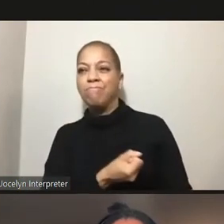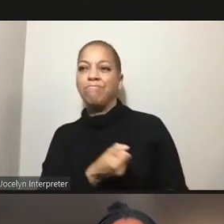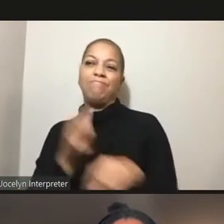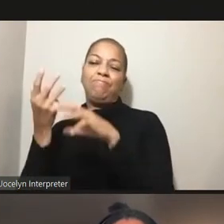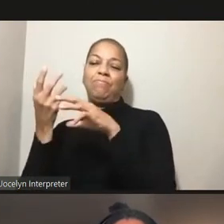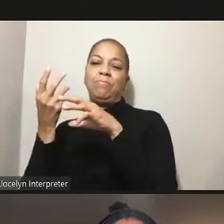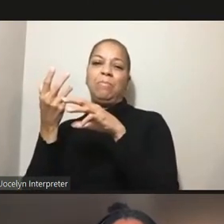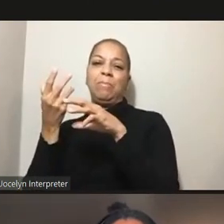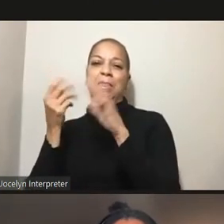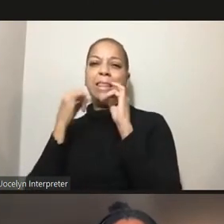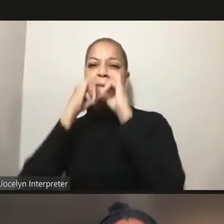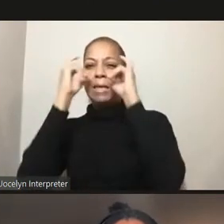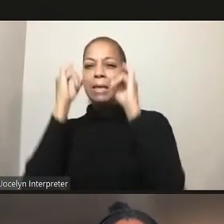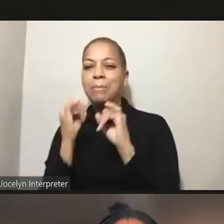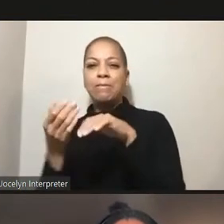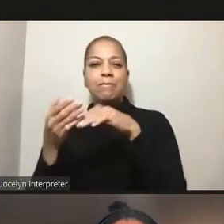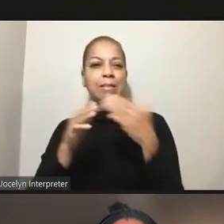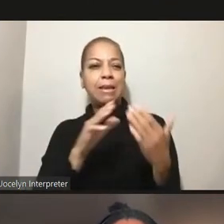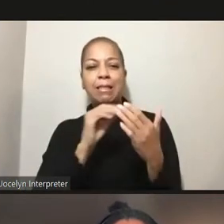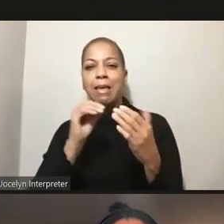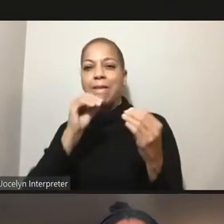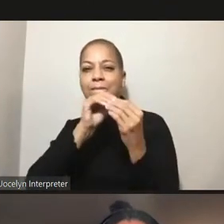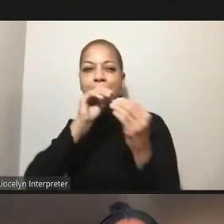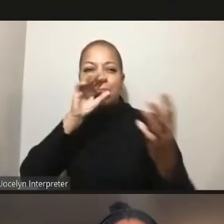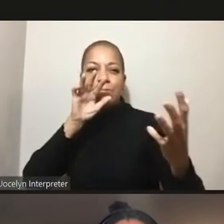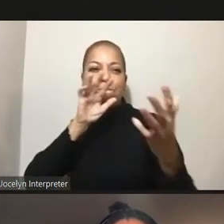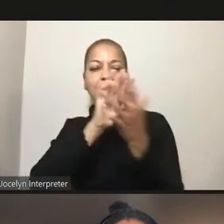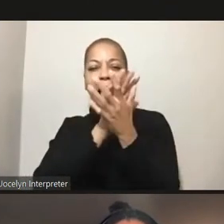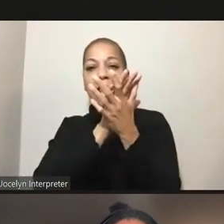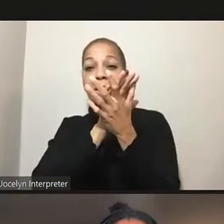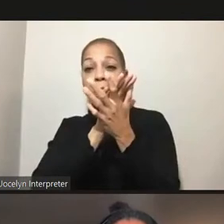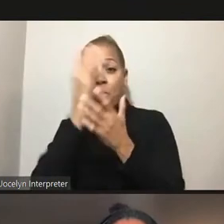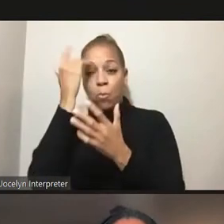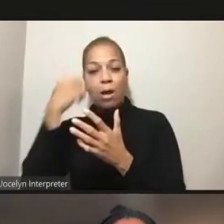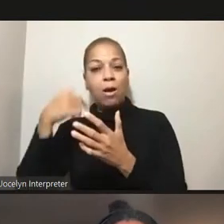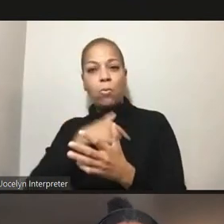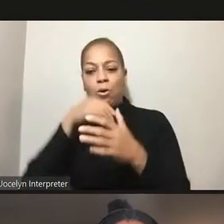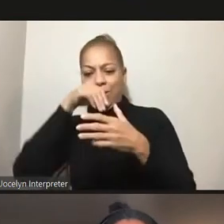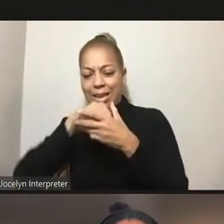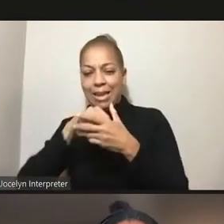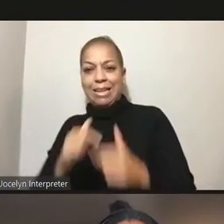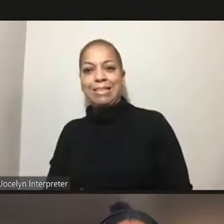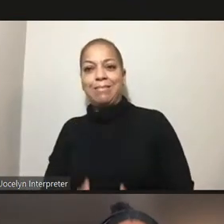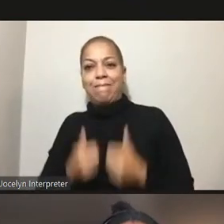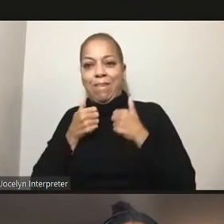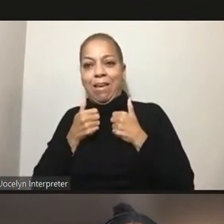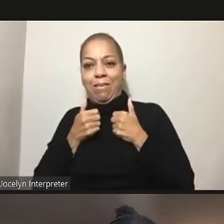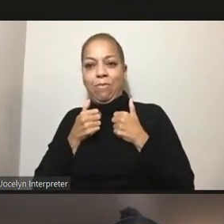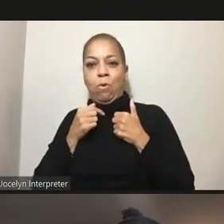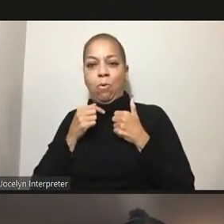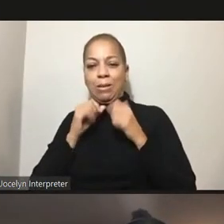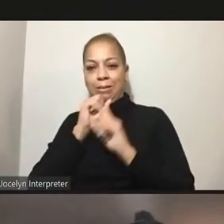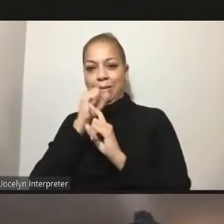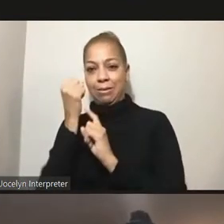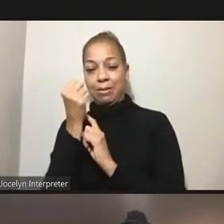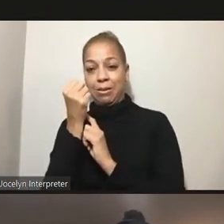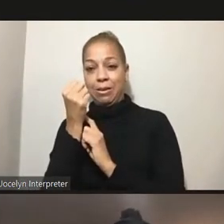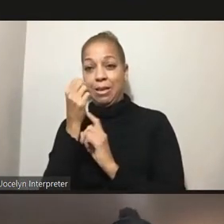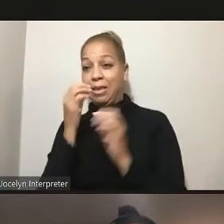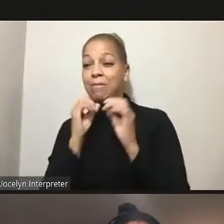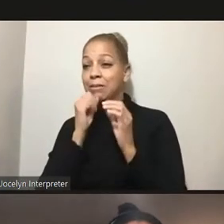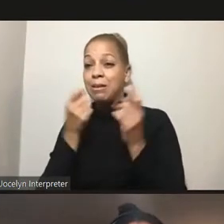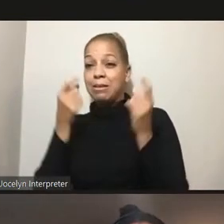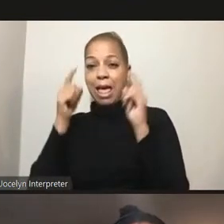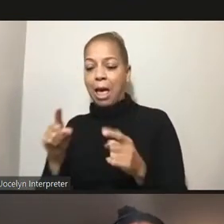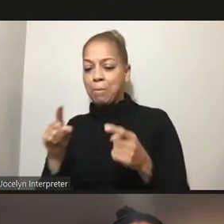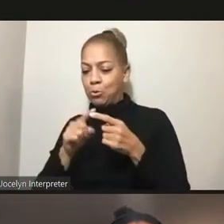violence because we are in a survival mode. If it does not occur to my body,